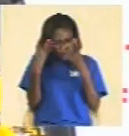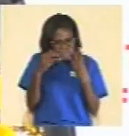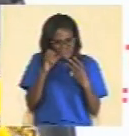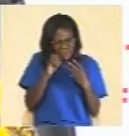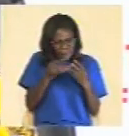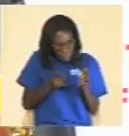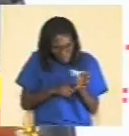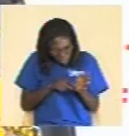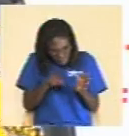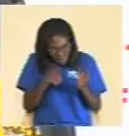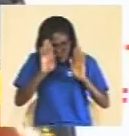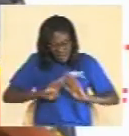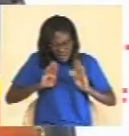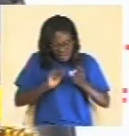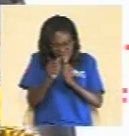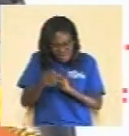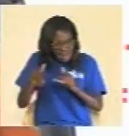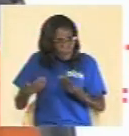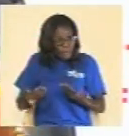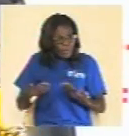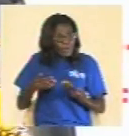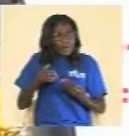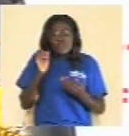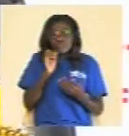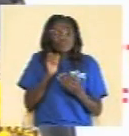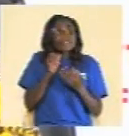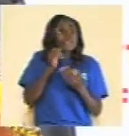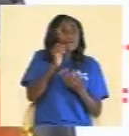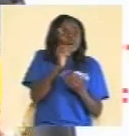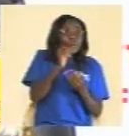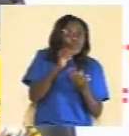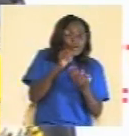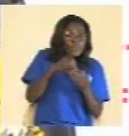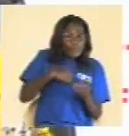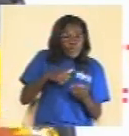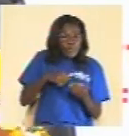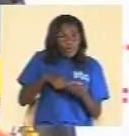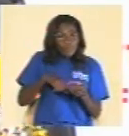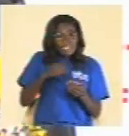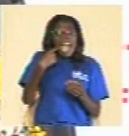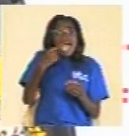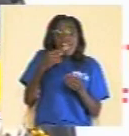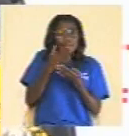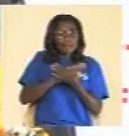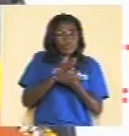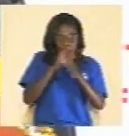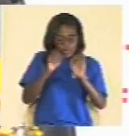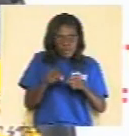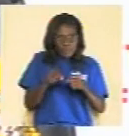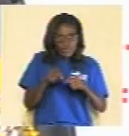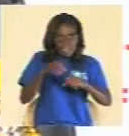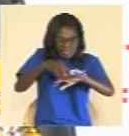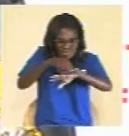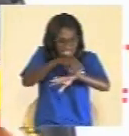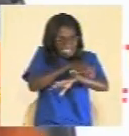actually let the patient know right away. Some of the medication can cause a skin rash. They start itching, and then we warn